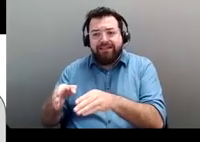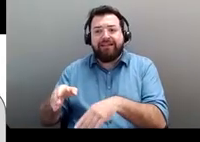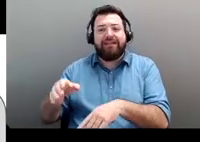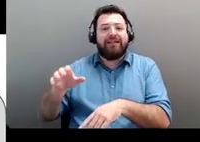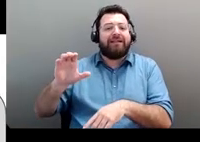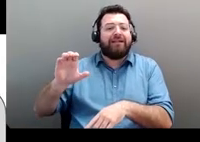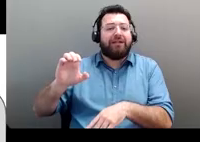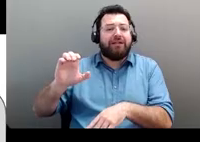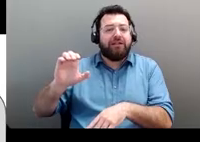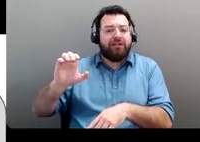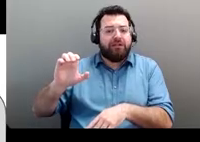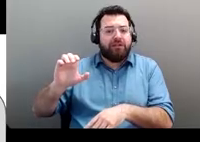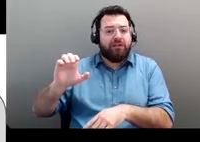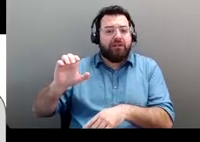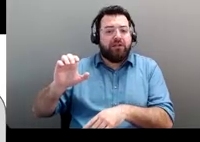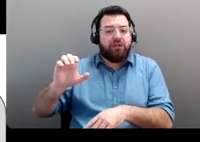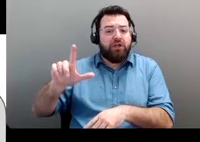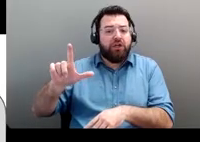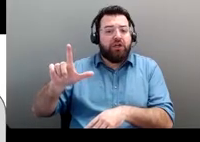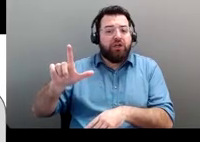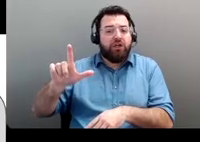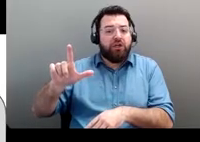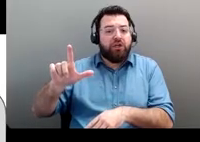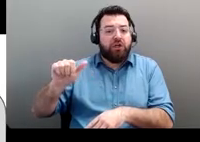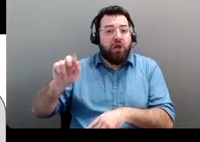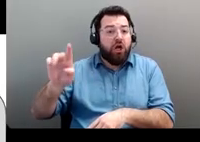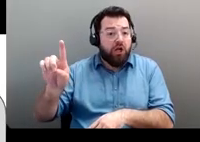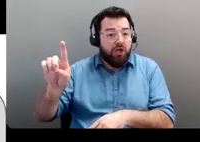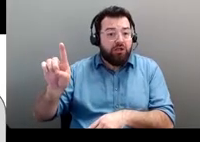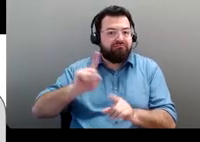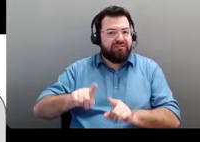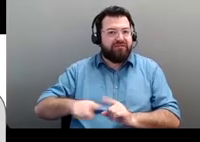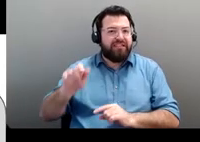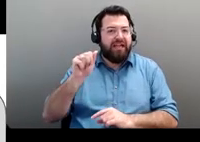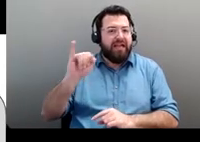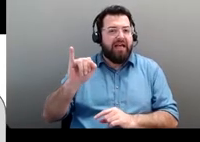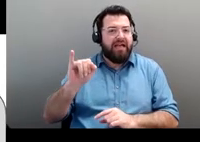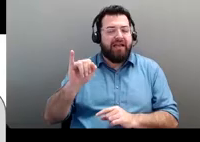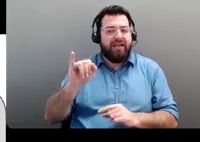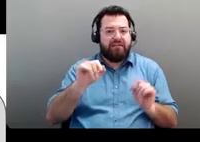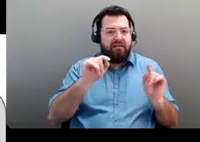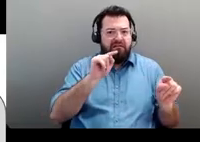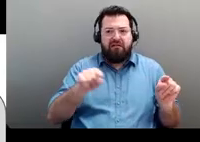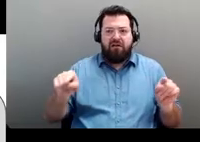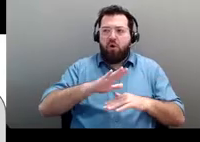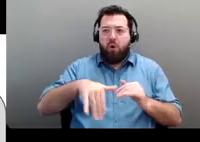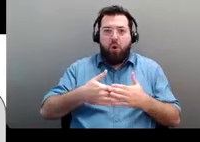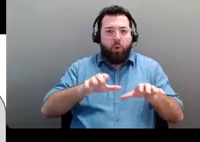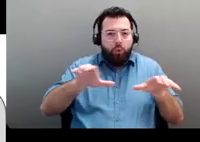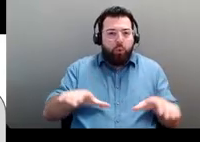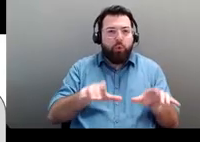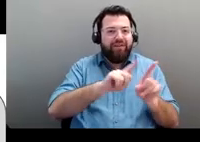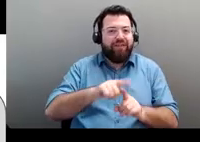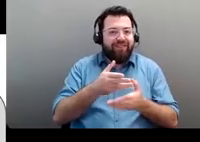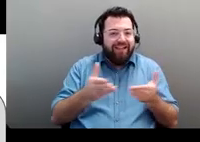way that Claude works. So just being aware of um, what different abilities